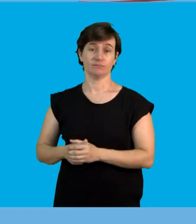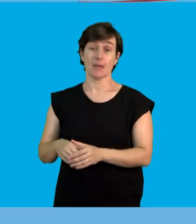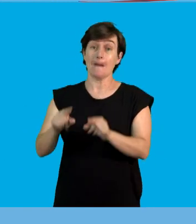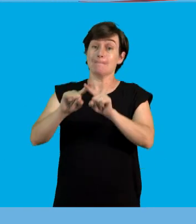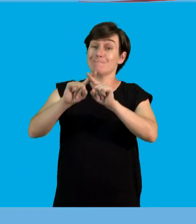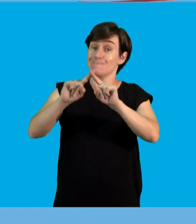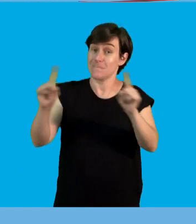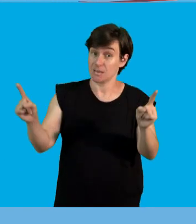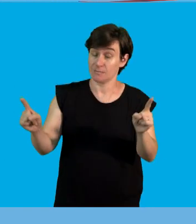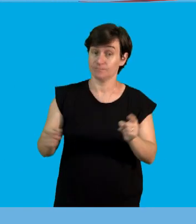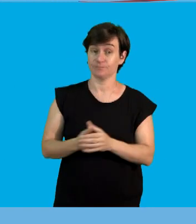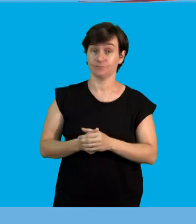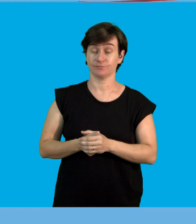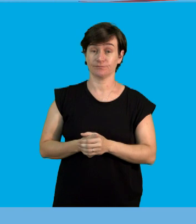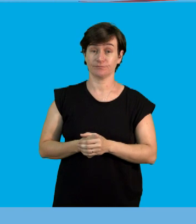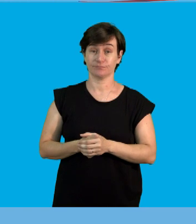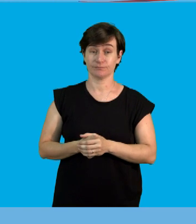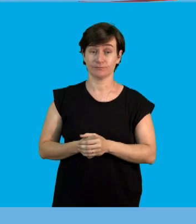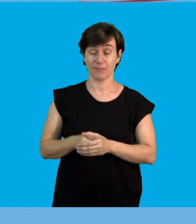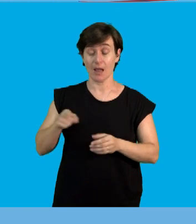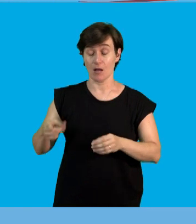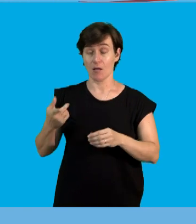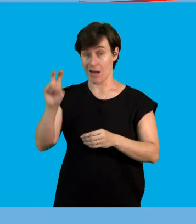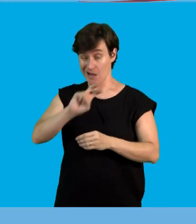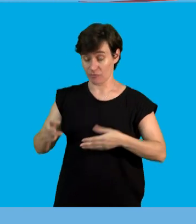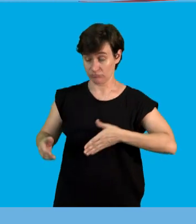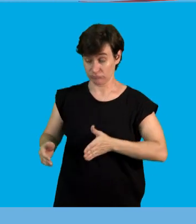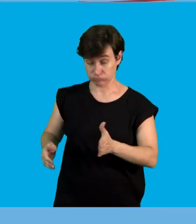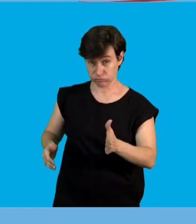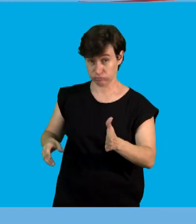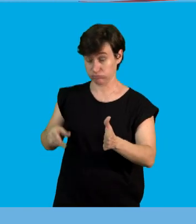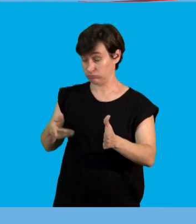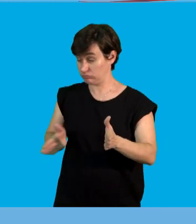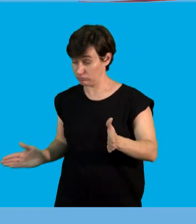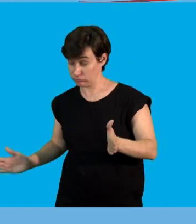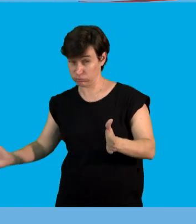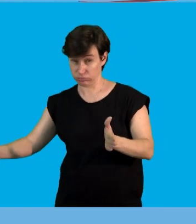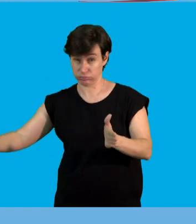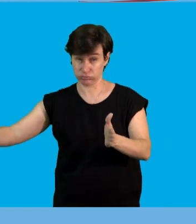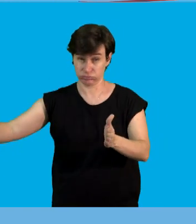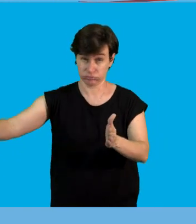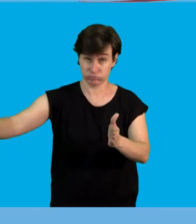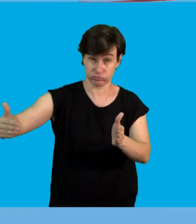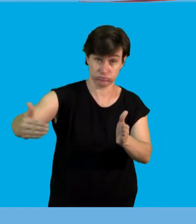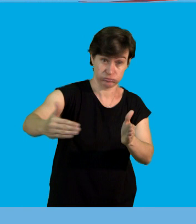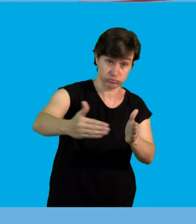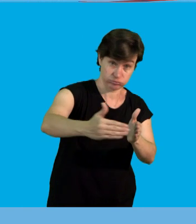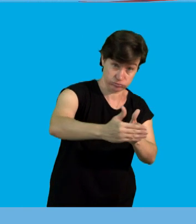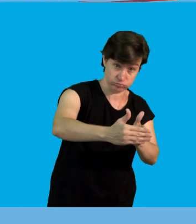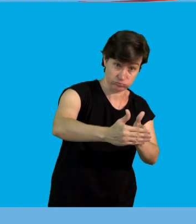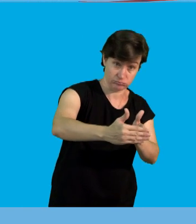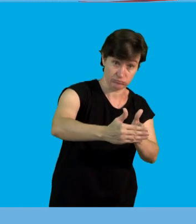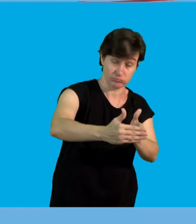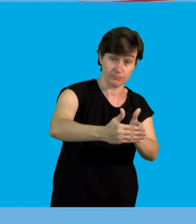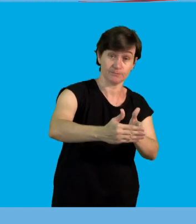However, when these two currents now have passed through the two respective resistors, when they meet again at this point, they're going to add up